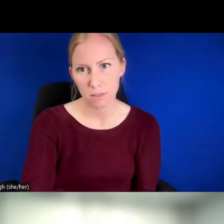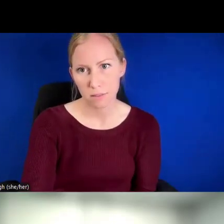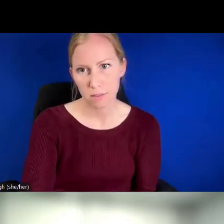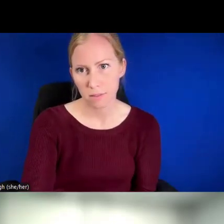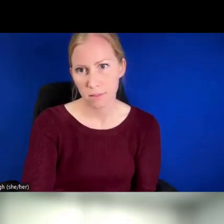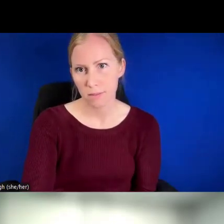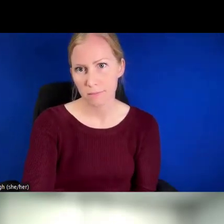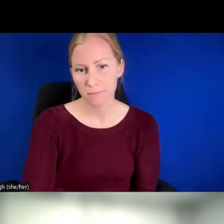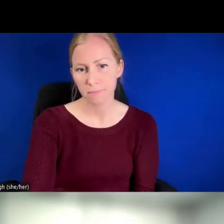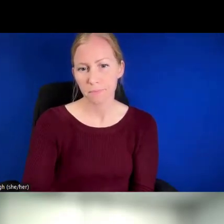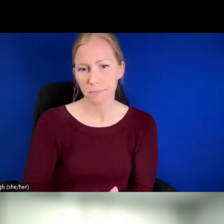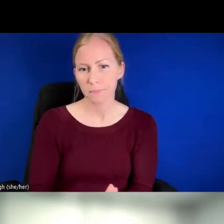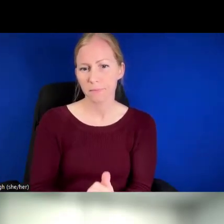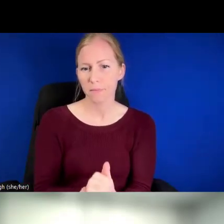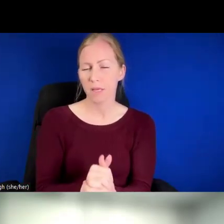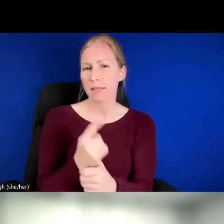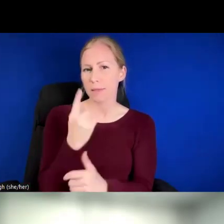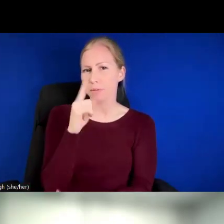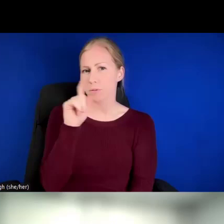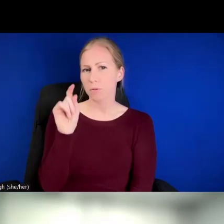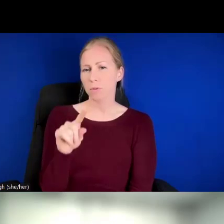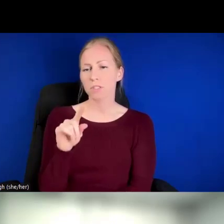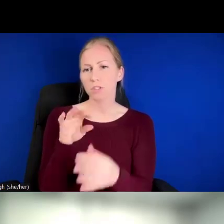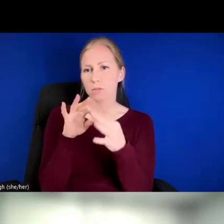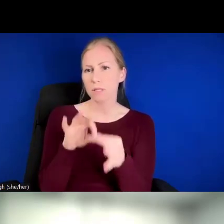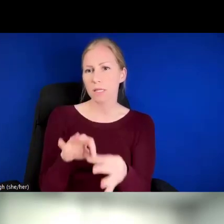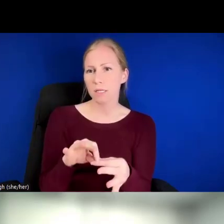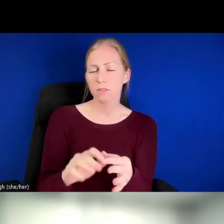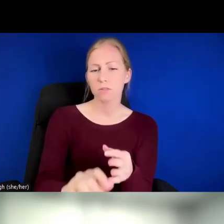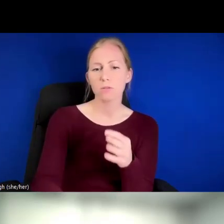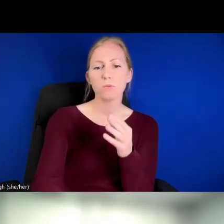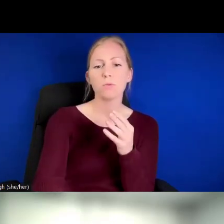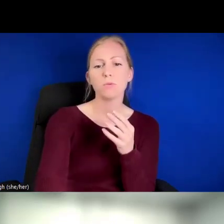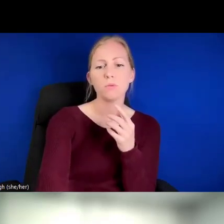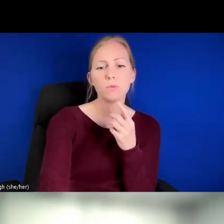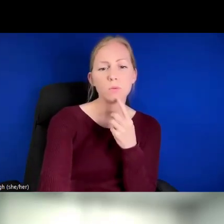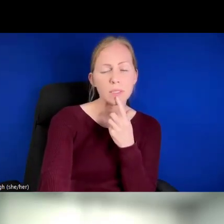there was a question related to